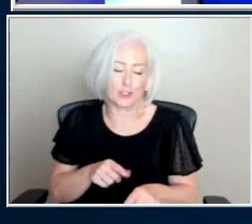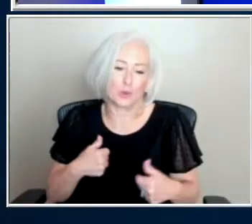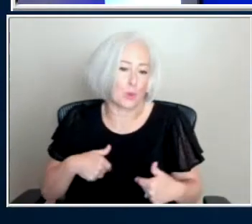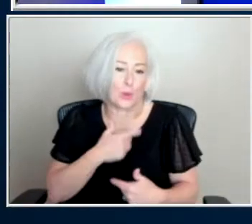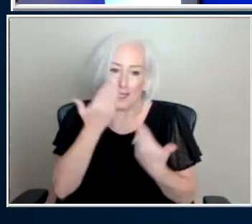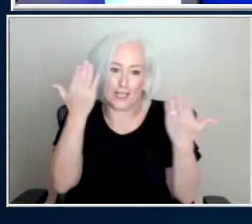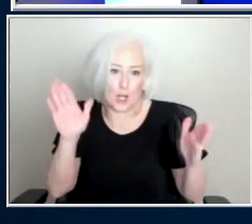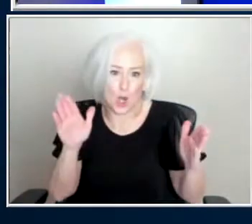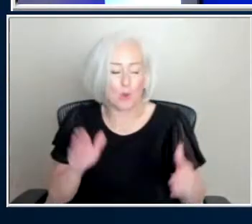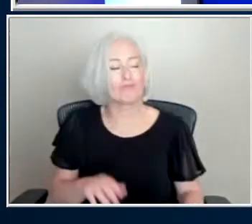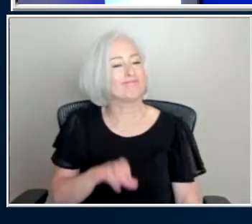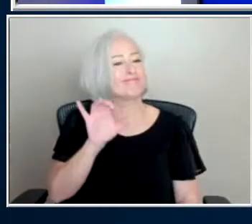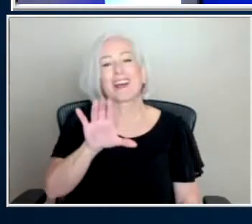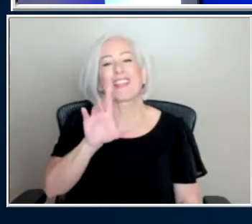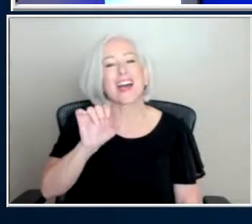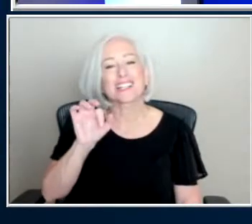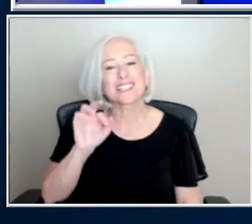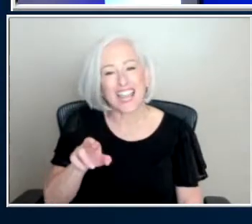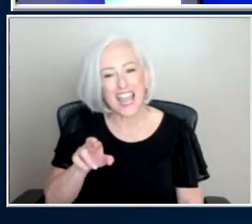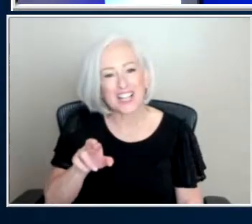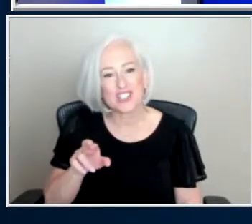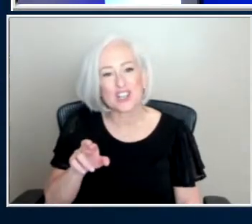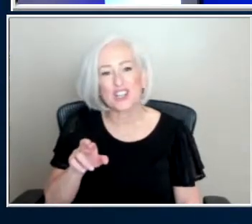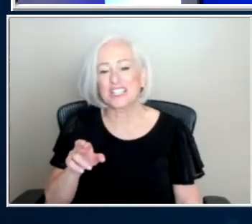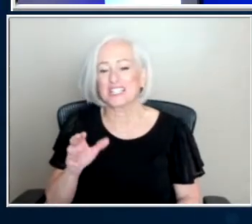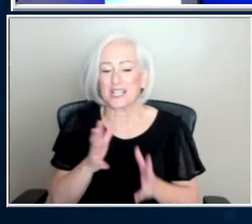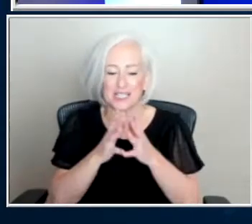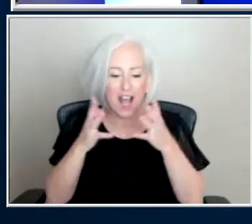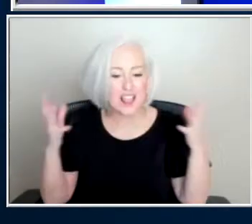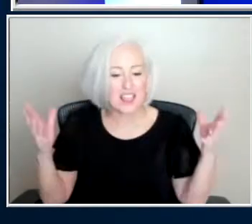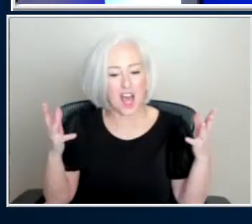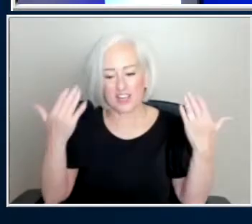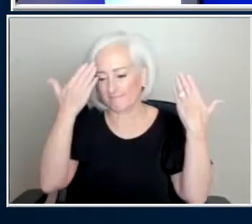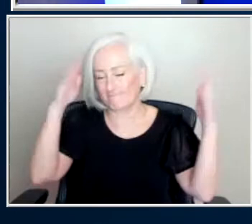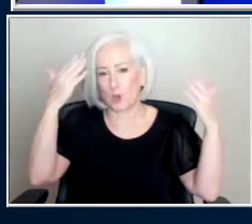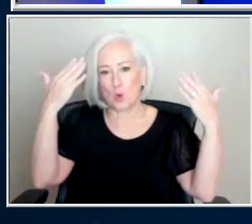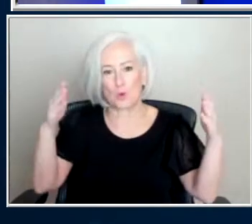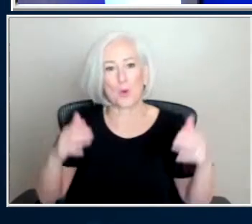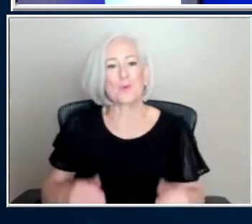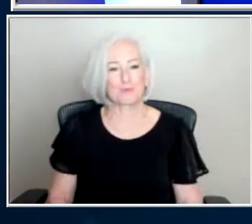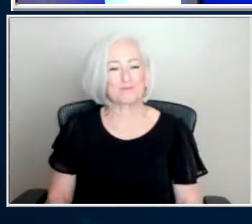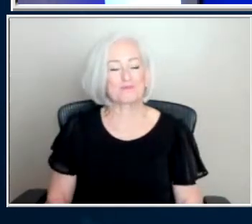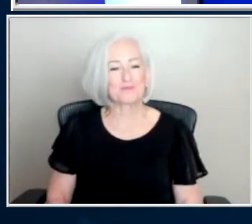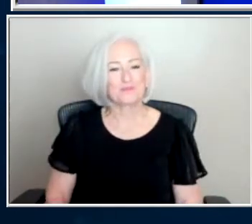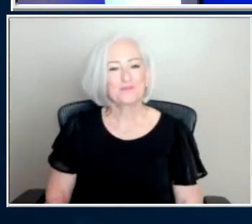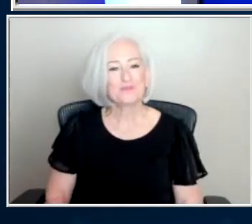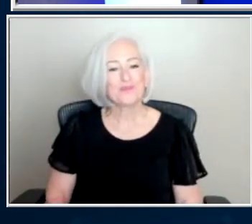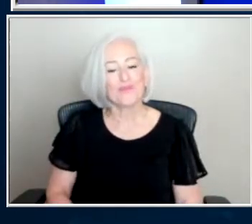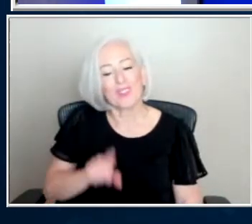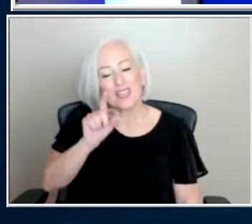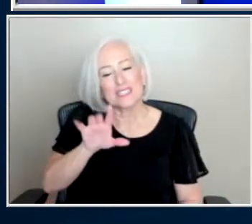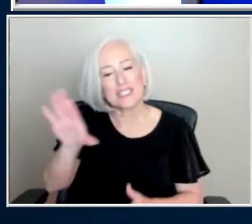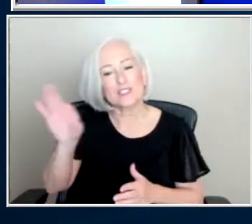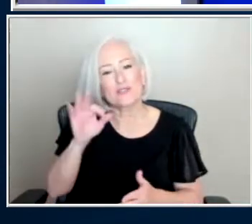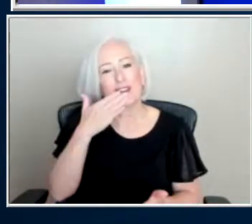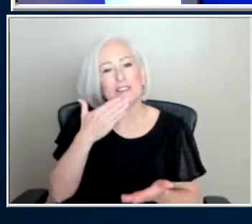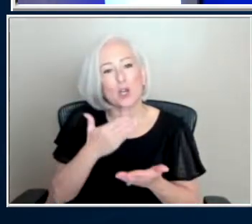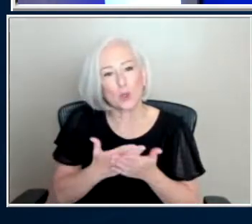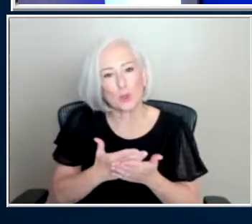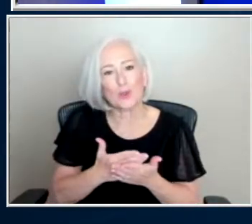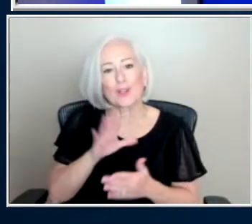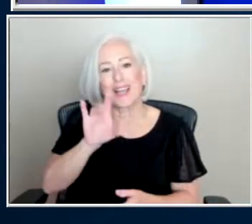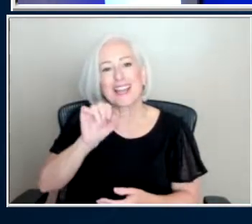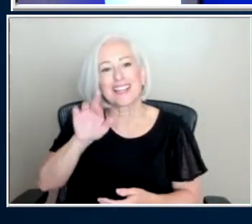It's just a huge sea of unknowns at the time. You also wrote about needing to find a good oncologist, certainly part of that